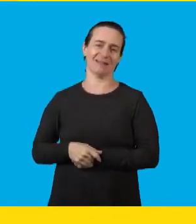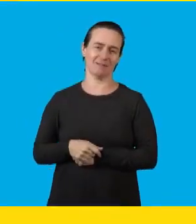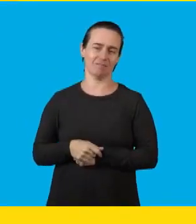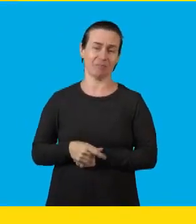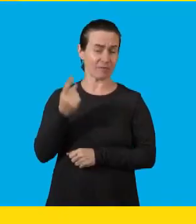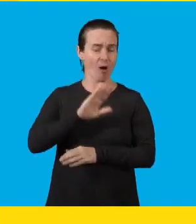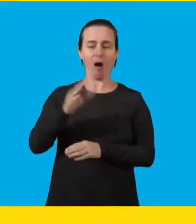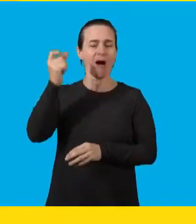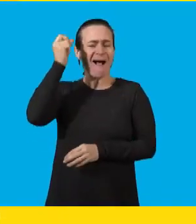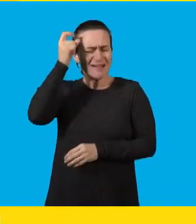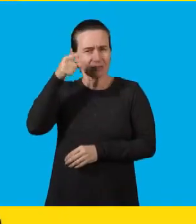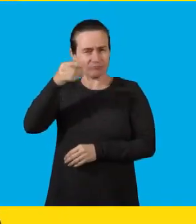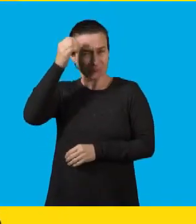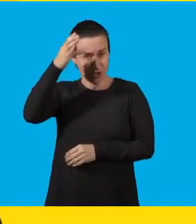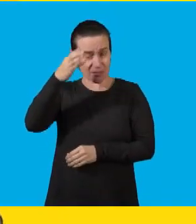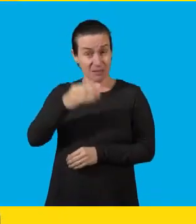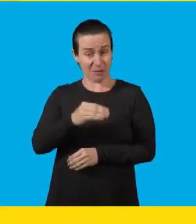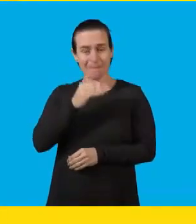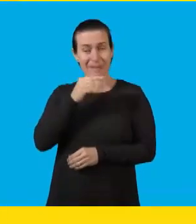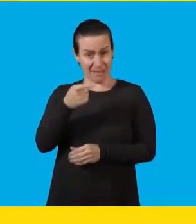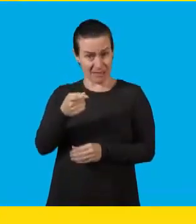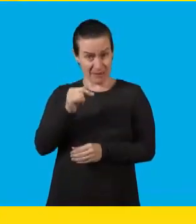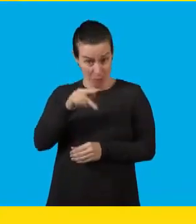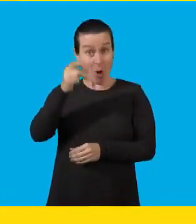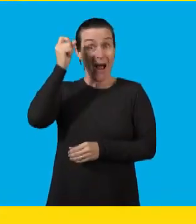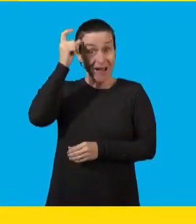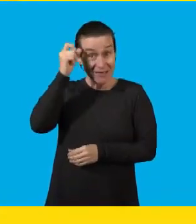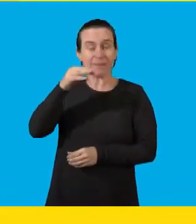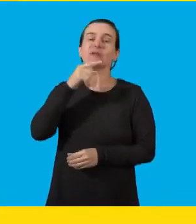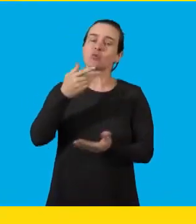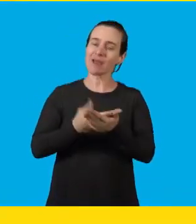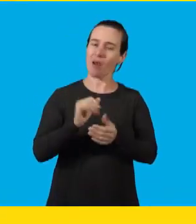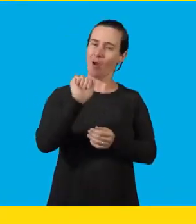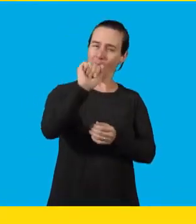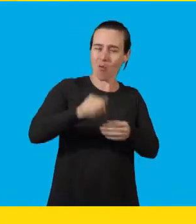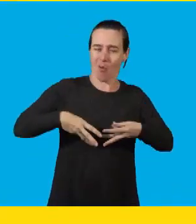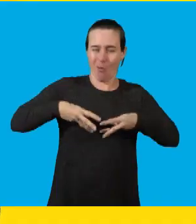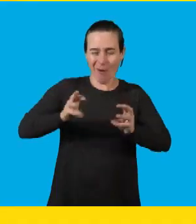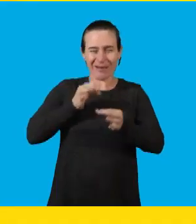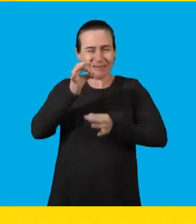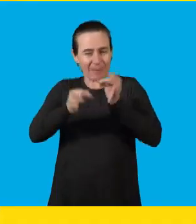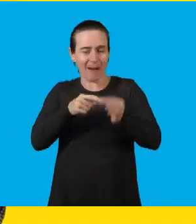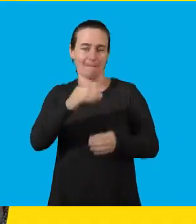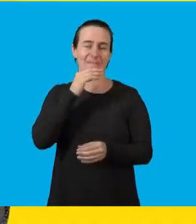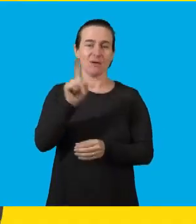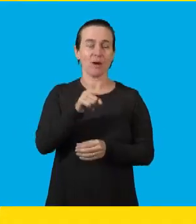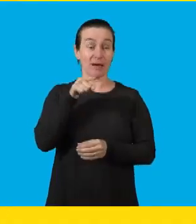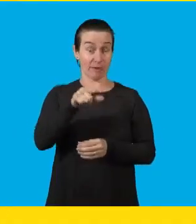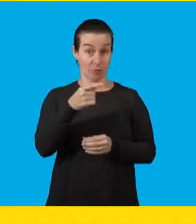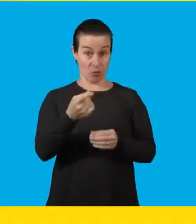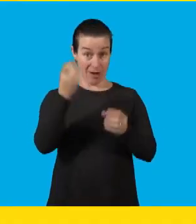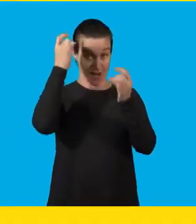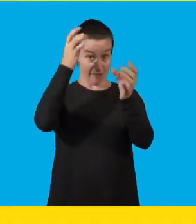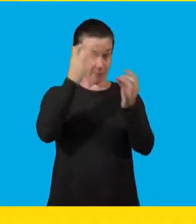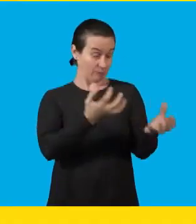that means you will be able to explain it in your own words, and also it will help you understand the